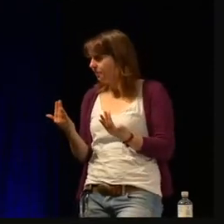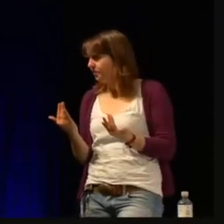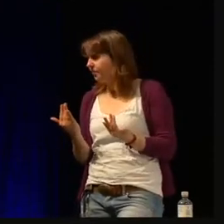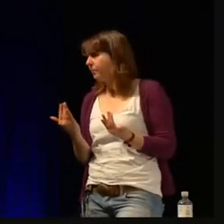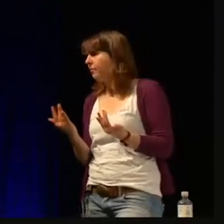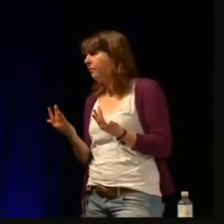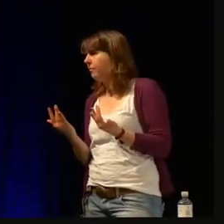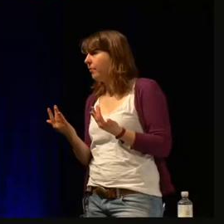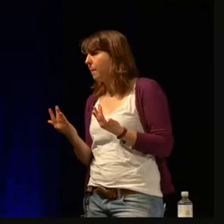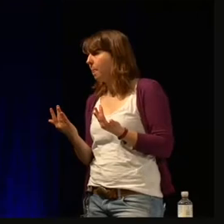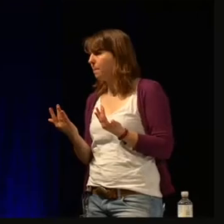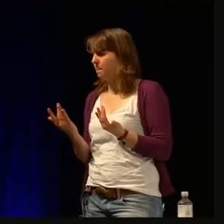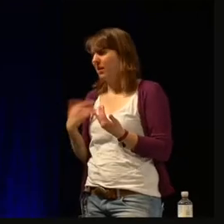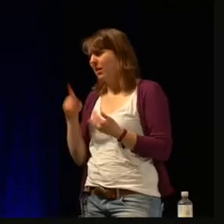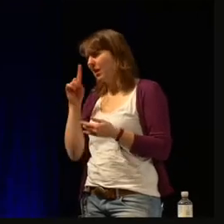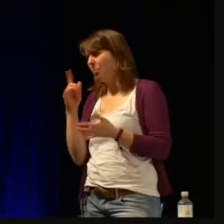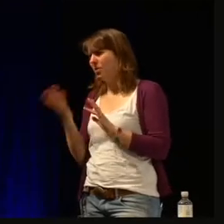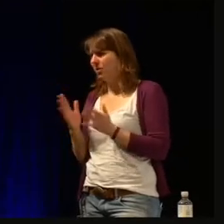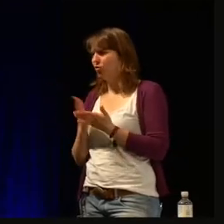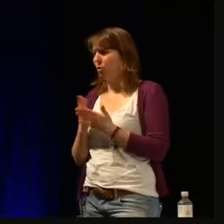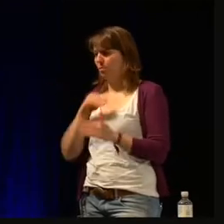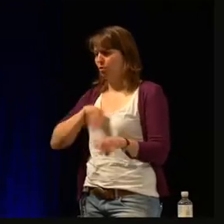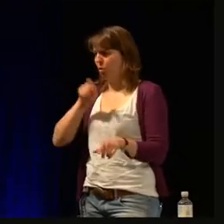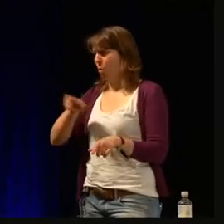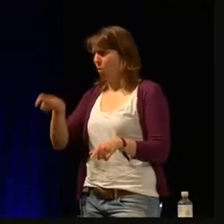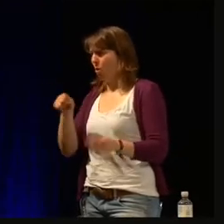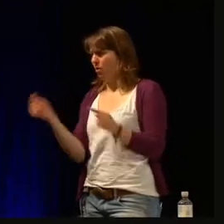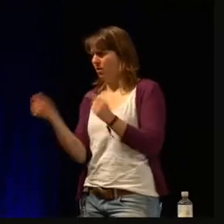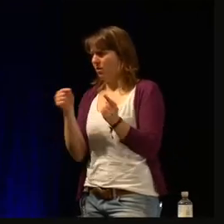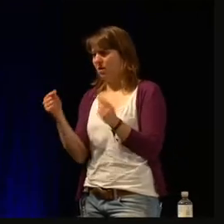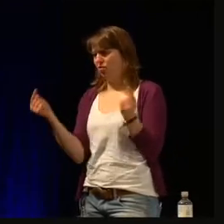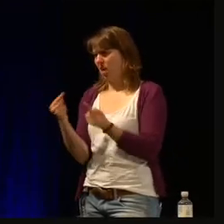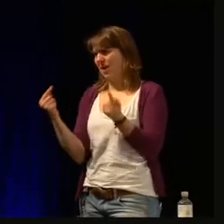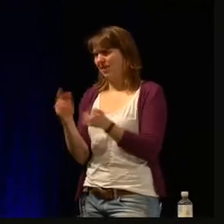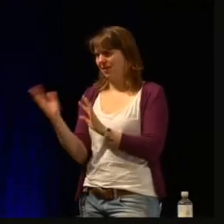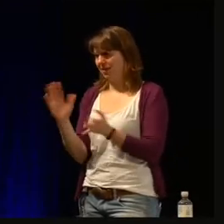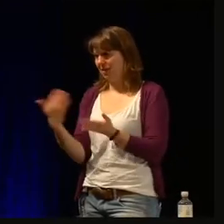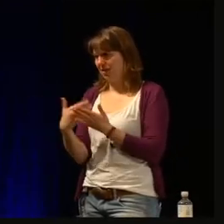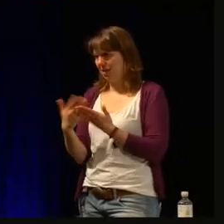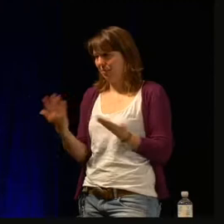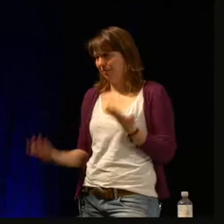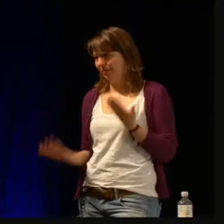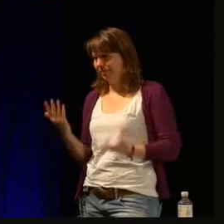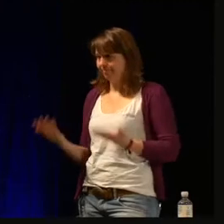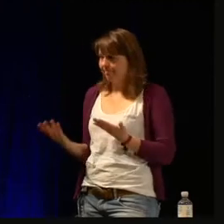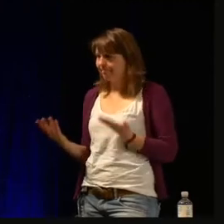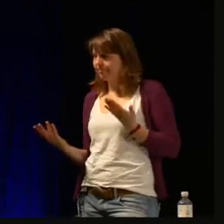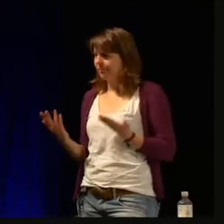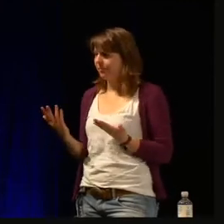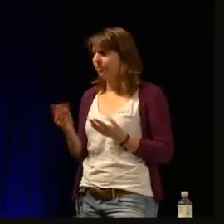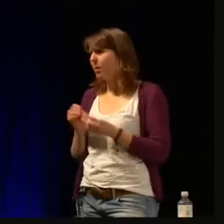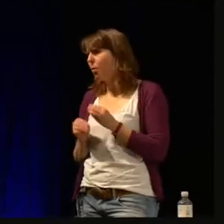you know, our brain is optimized over time, I feel like I've heard psychologists deny